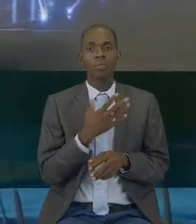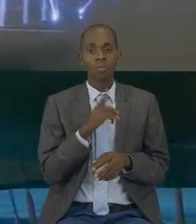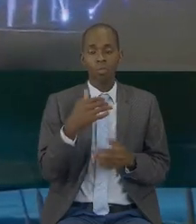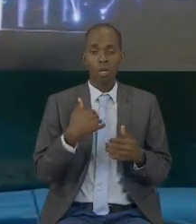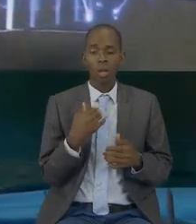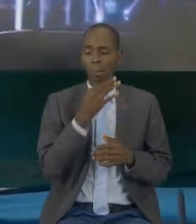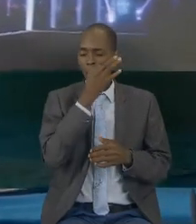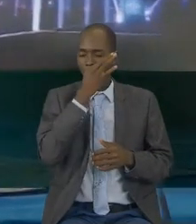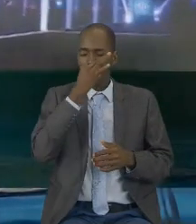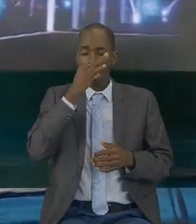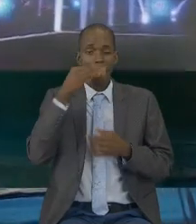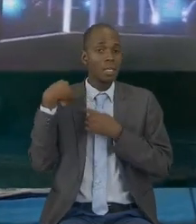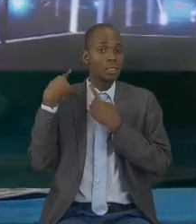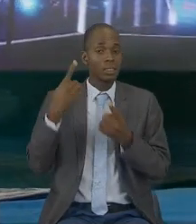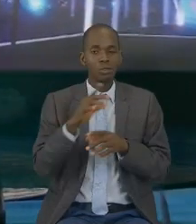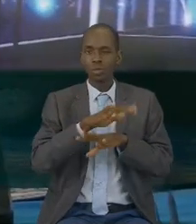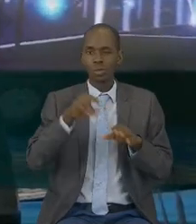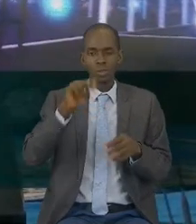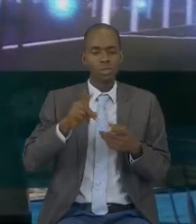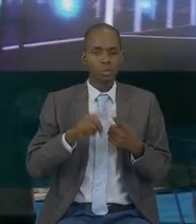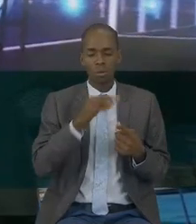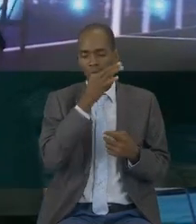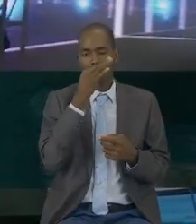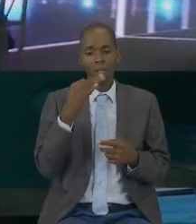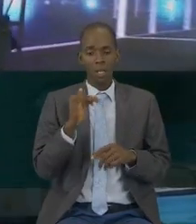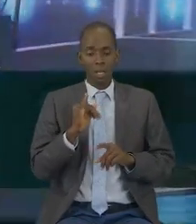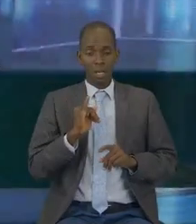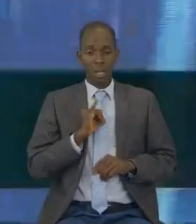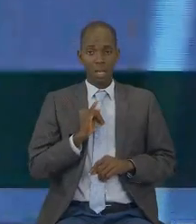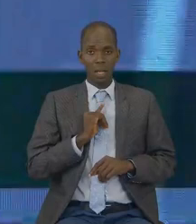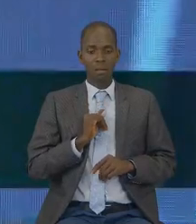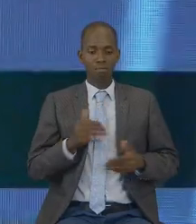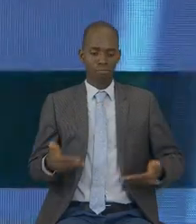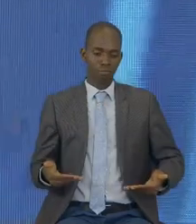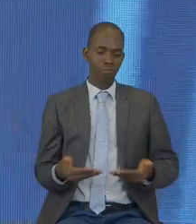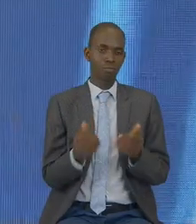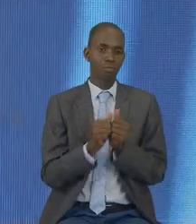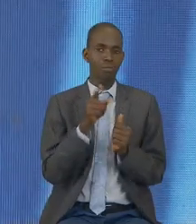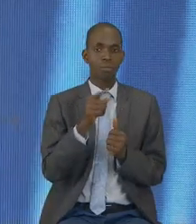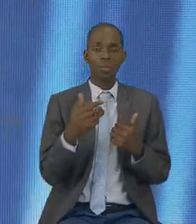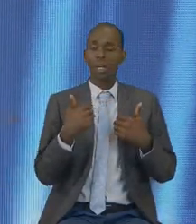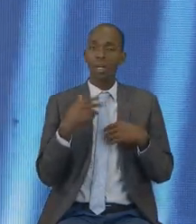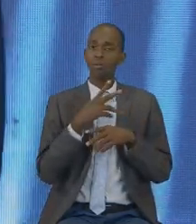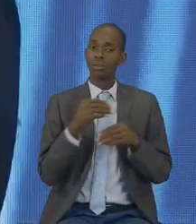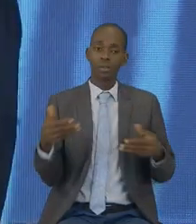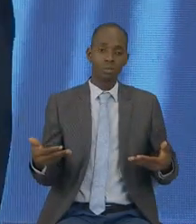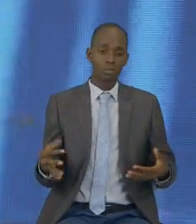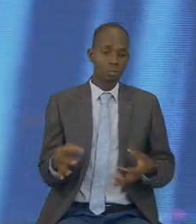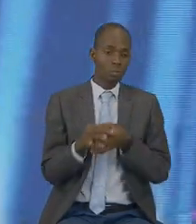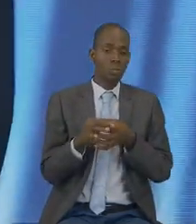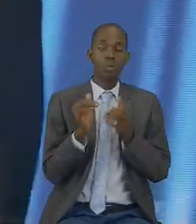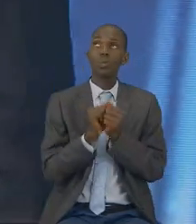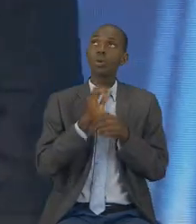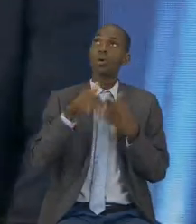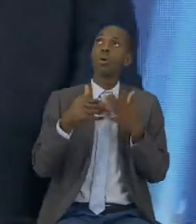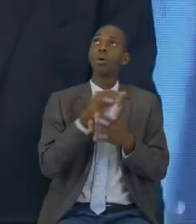need to fast. Aye. And then he introduces himself. He has no connection with the Almighty. He has no connection